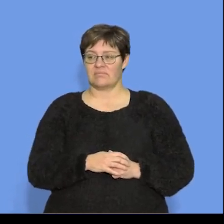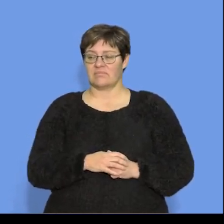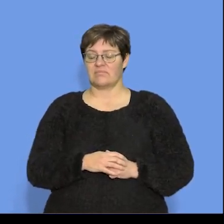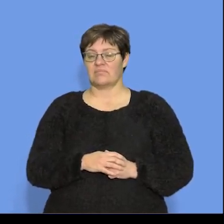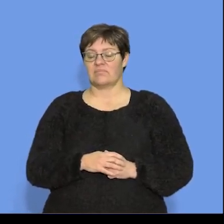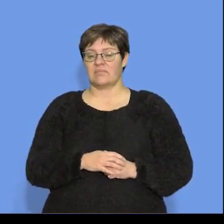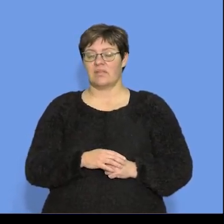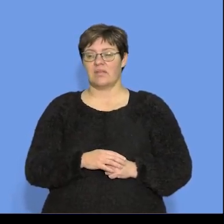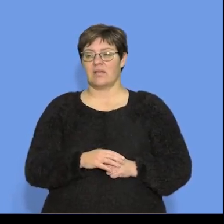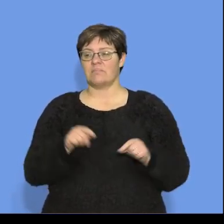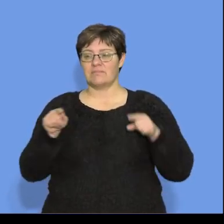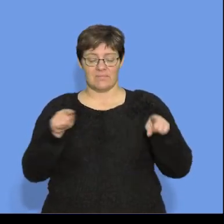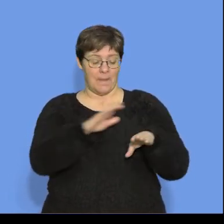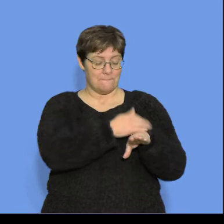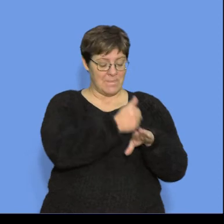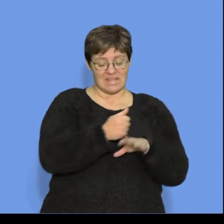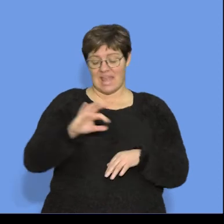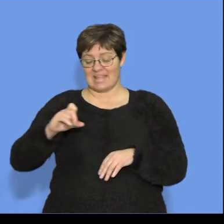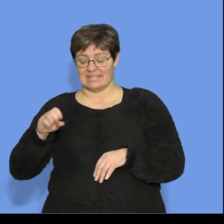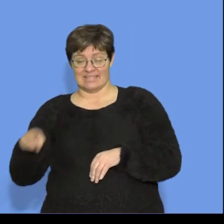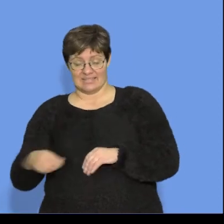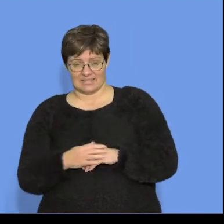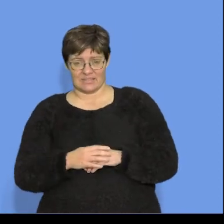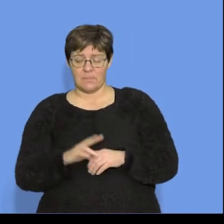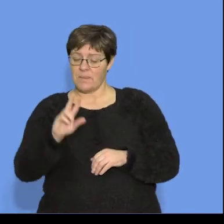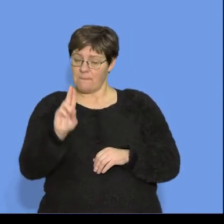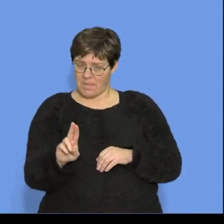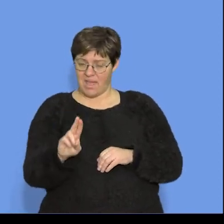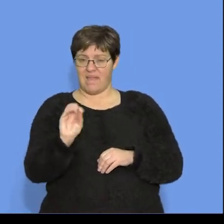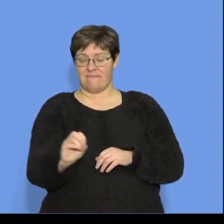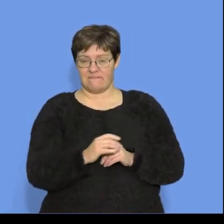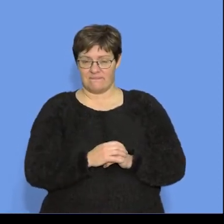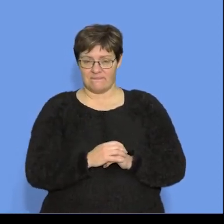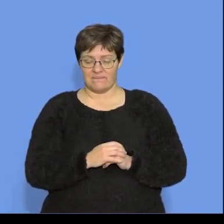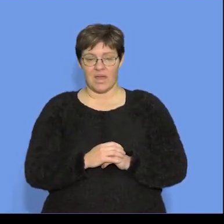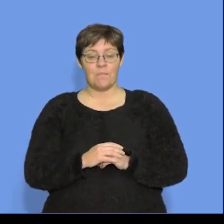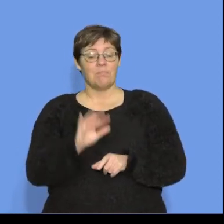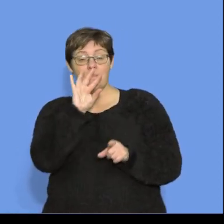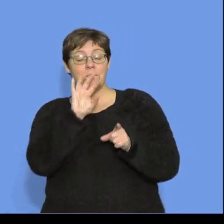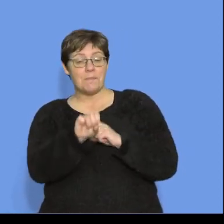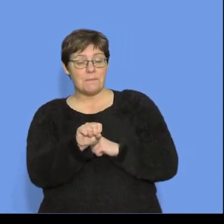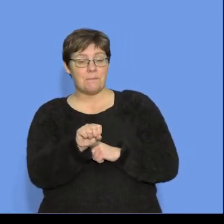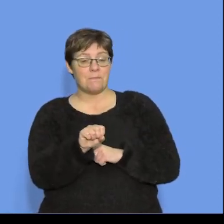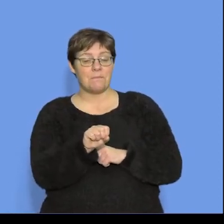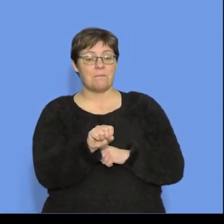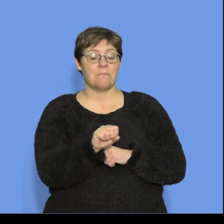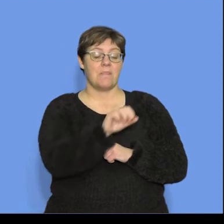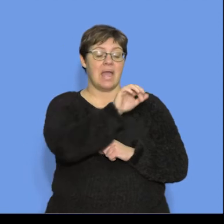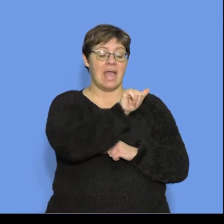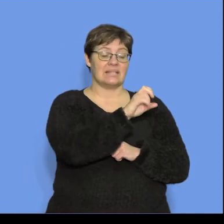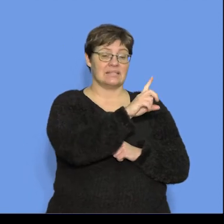acid. And they form a pair. So what we need to recognize here is that the acid and